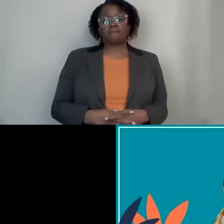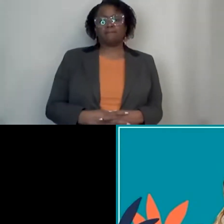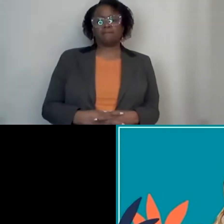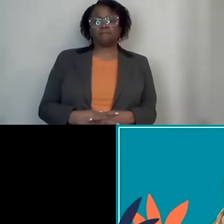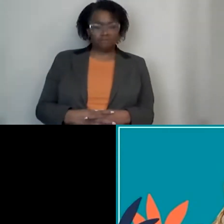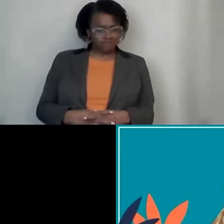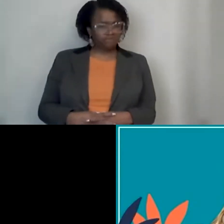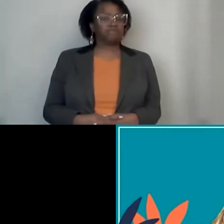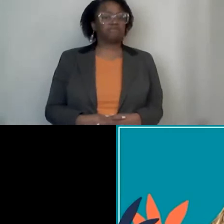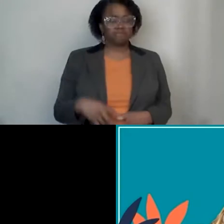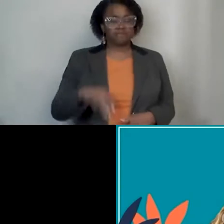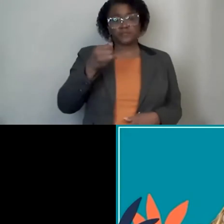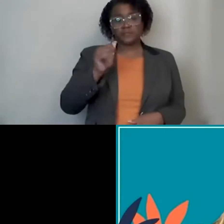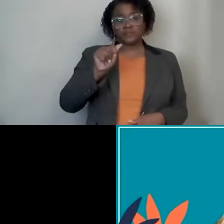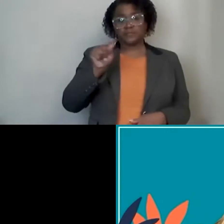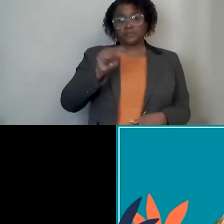Jazmín?